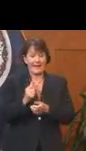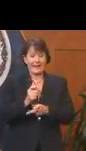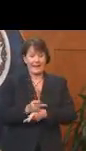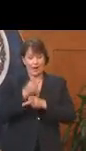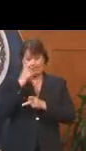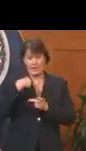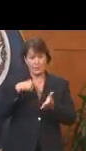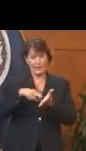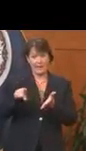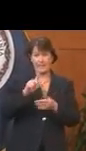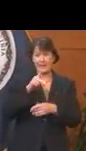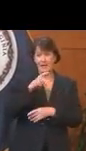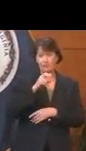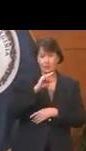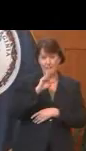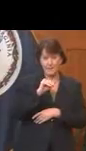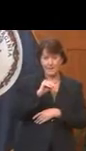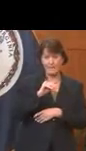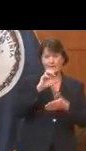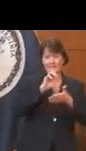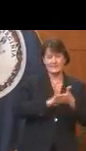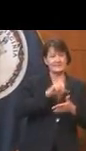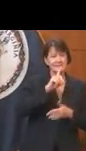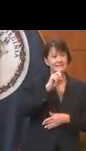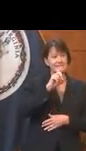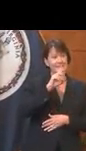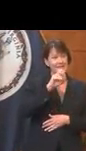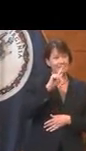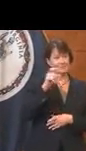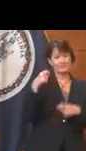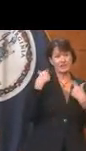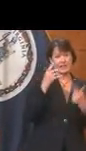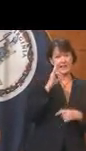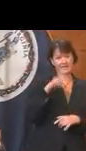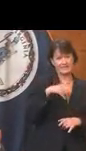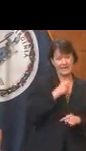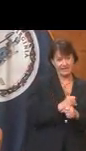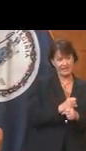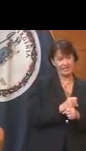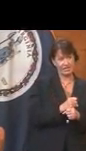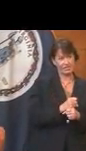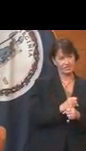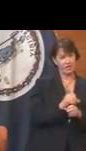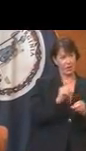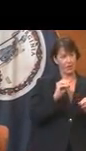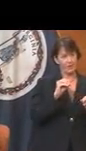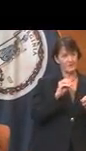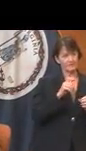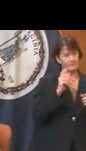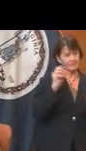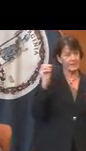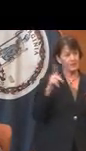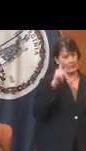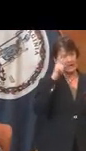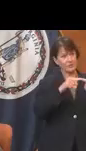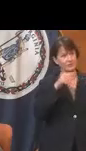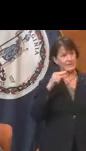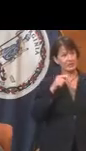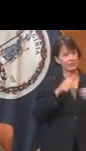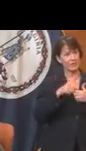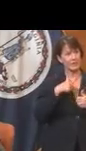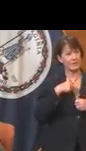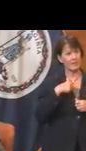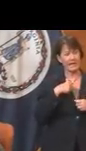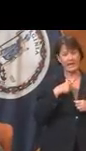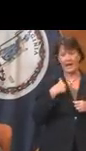pay our premiums and deductibles that skyrocketed over the last 7 years. So it's okay to disagree, but no, not only will I